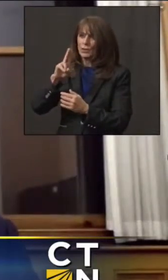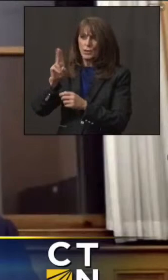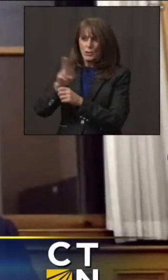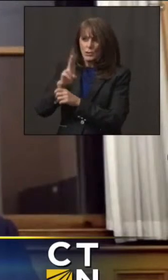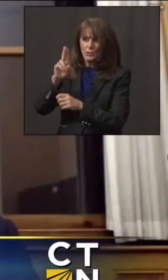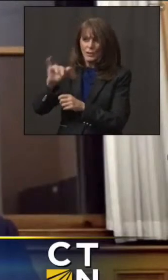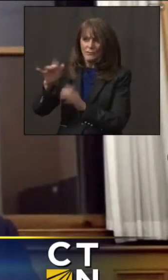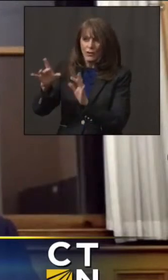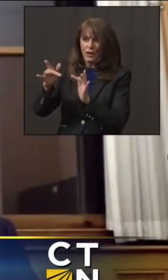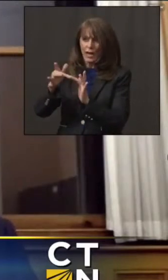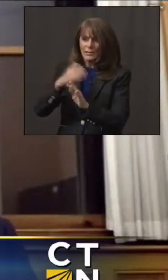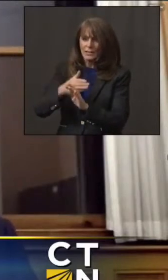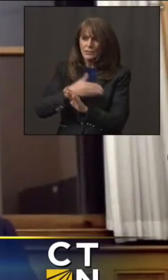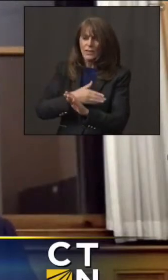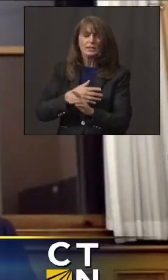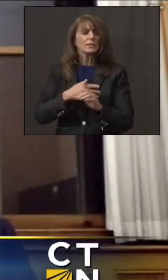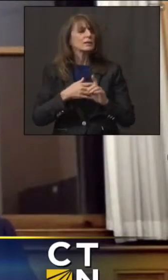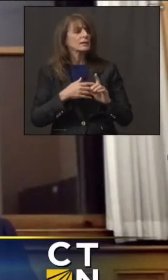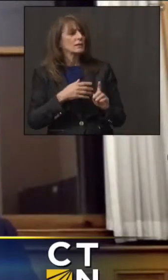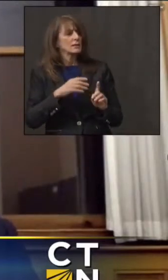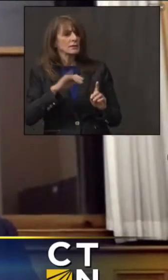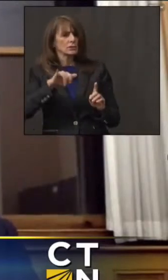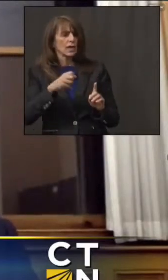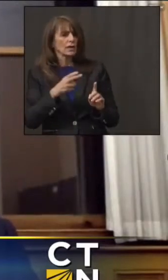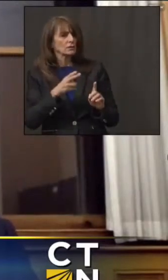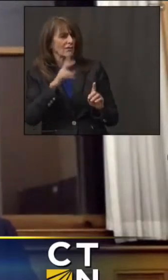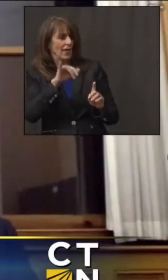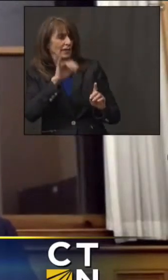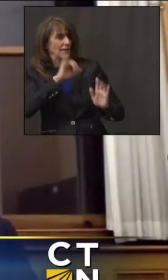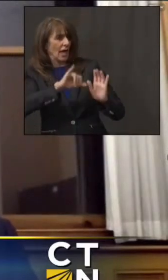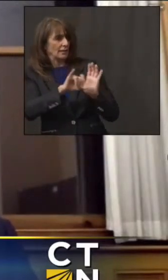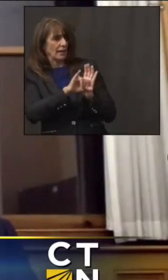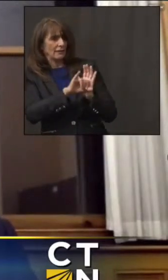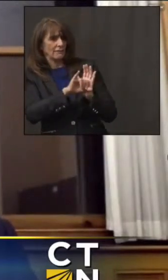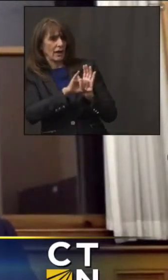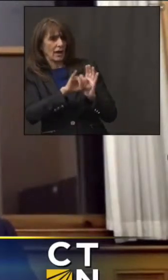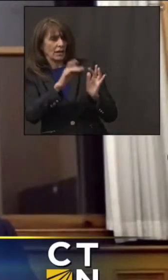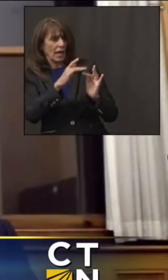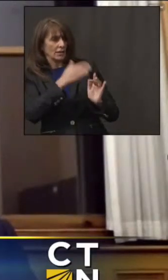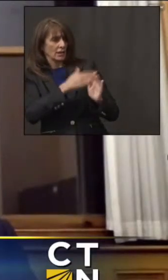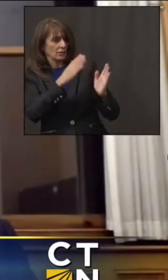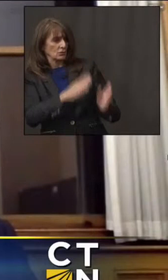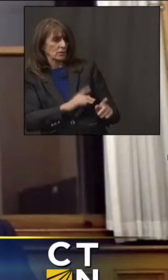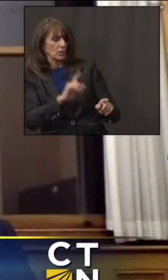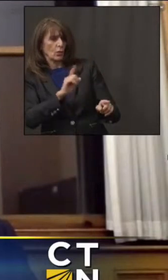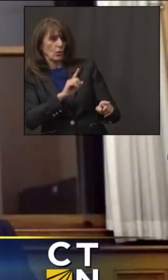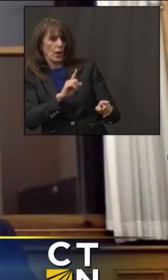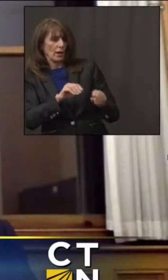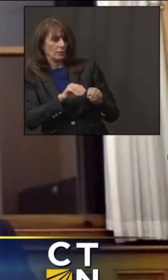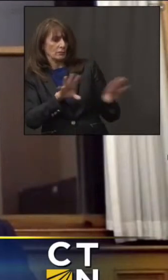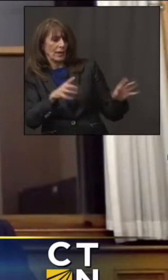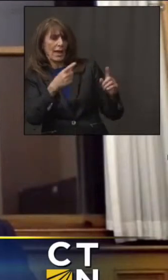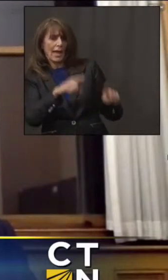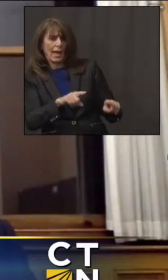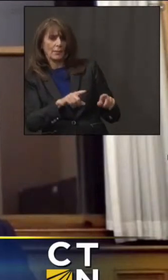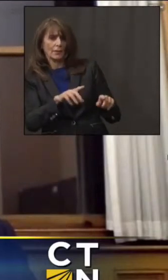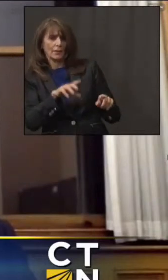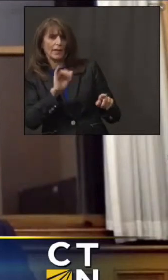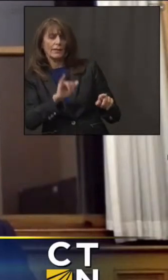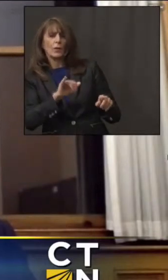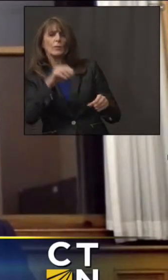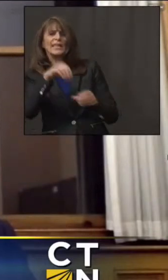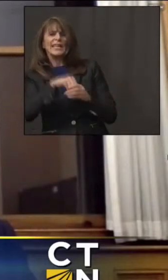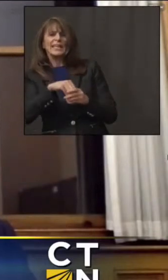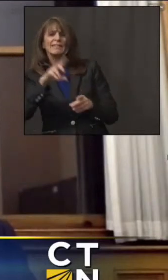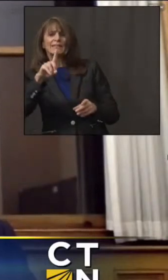So if that's being identified to a contact tracer as where transmission could have occurred, then that would be in the database. But